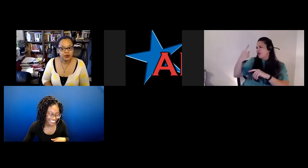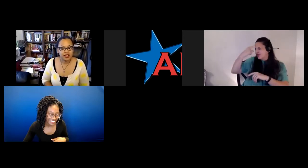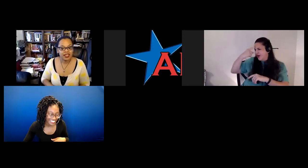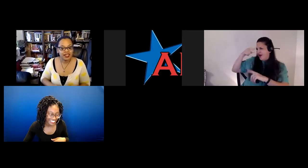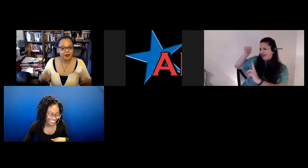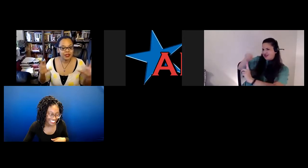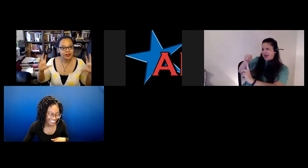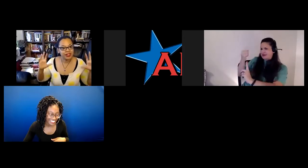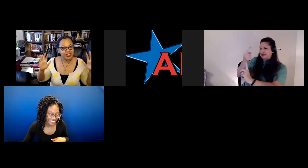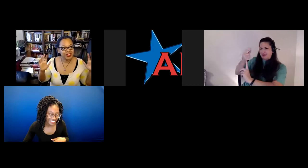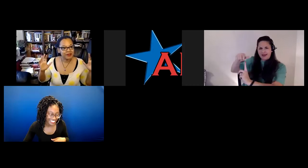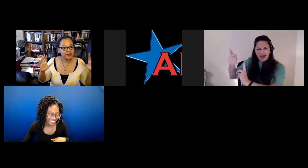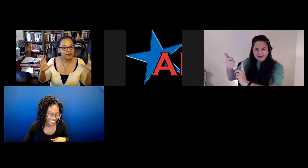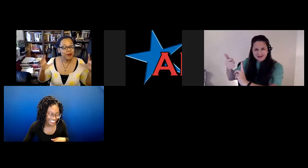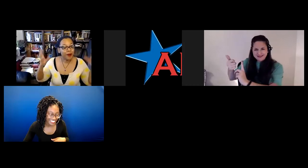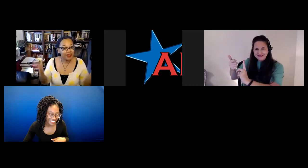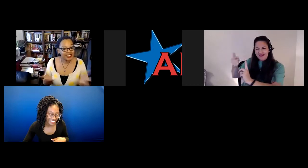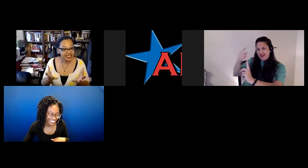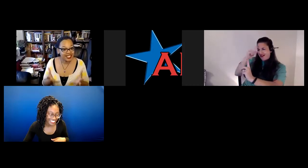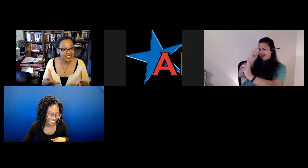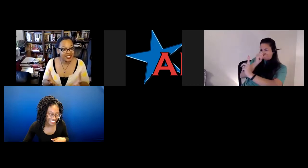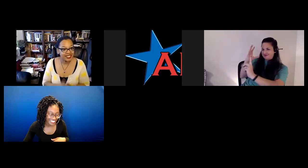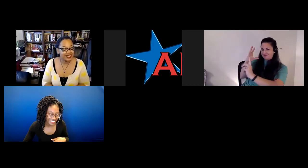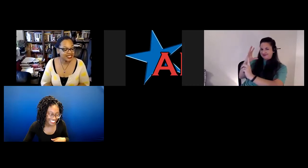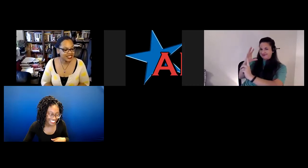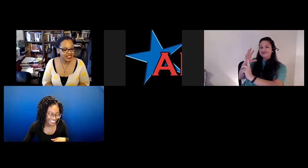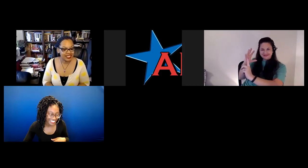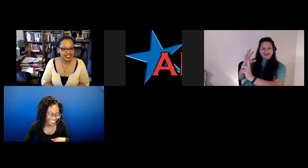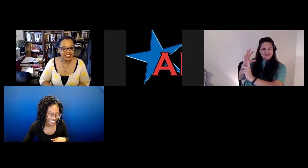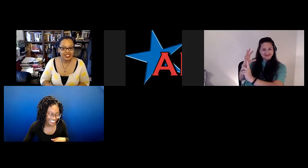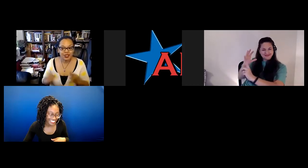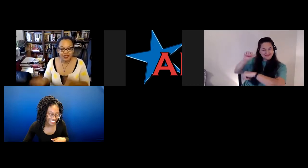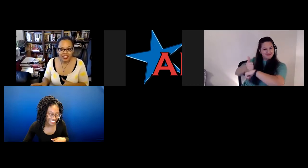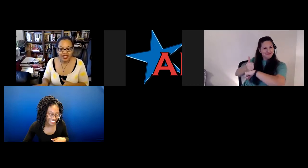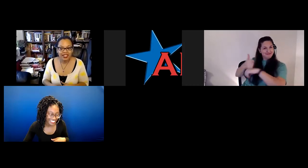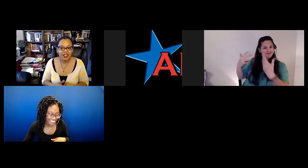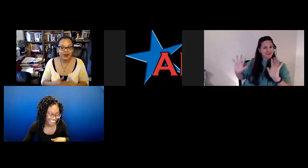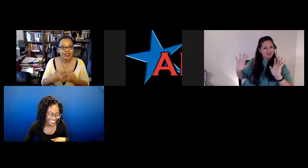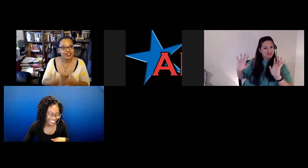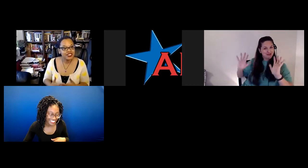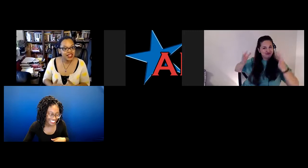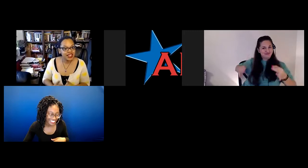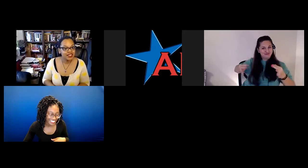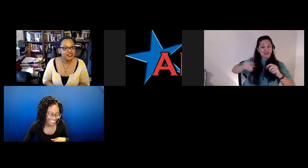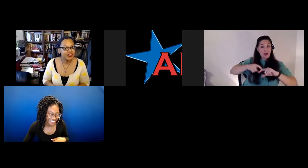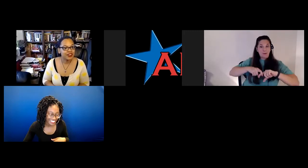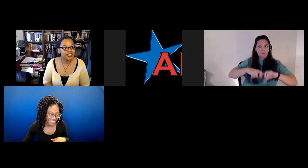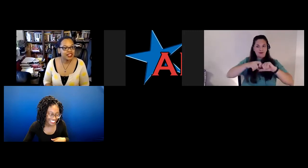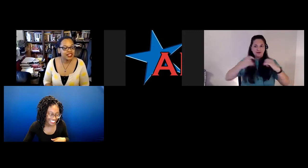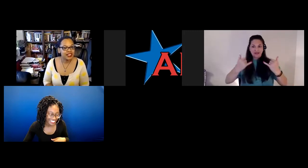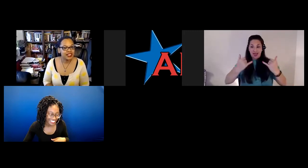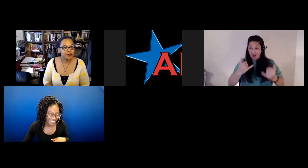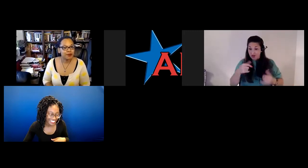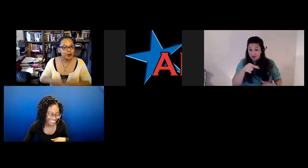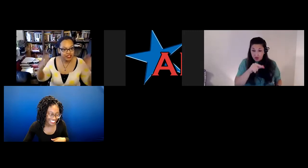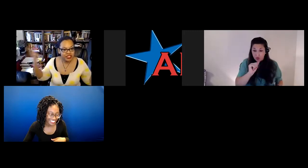So I will pause there to see in the Q&A or in the chat if there are any